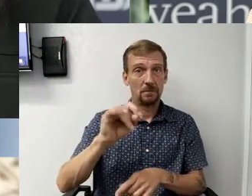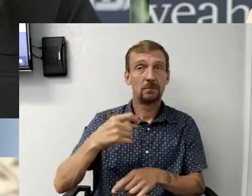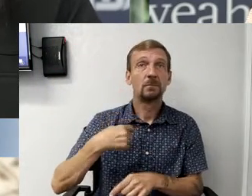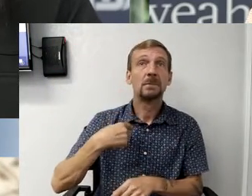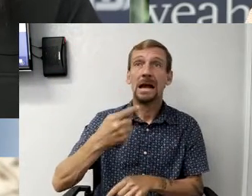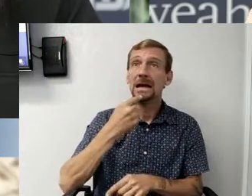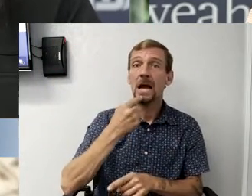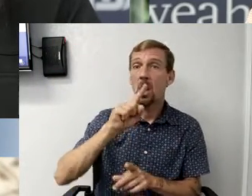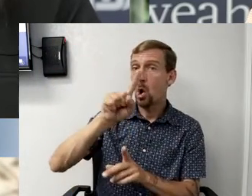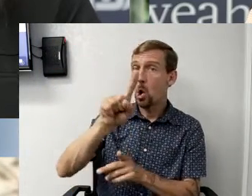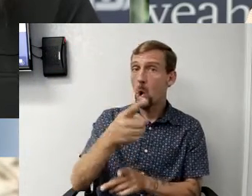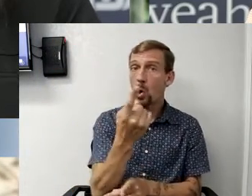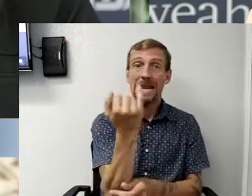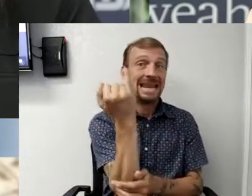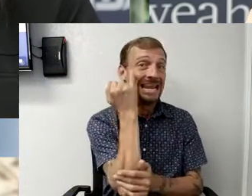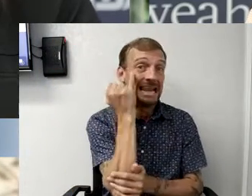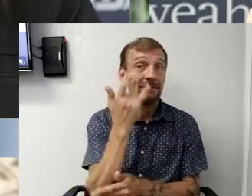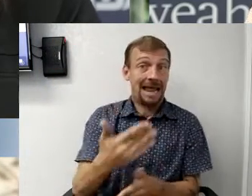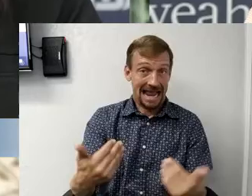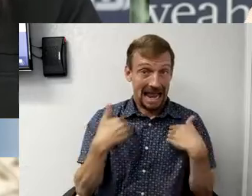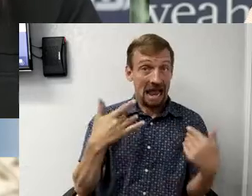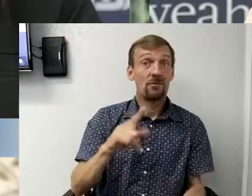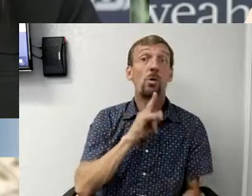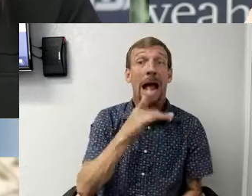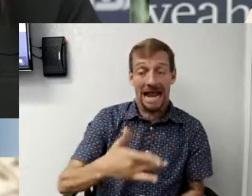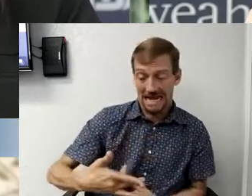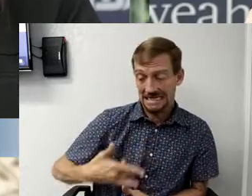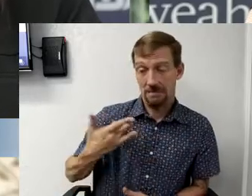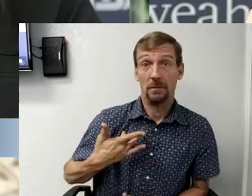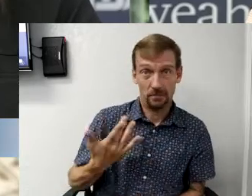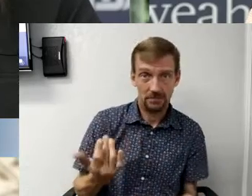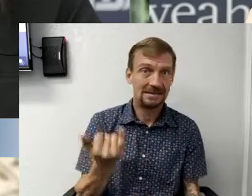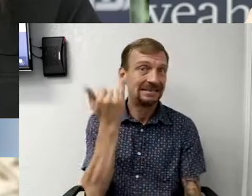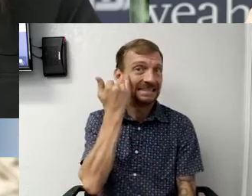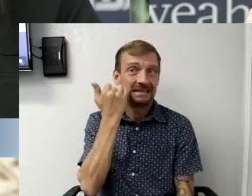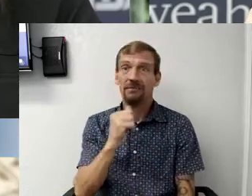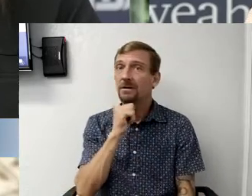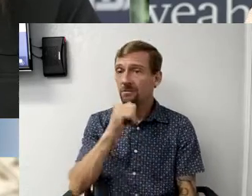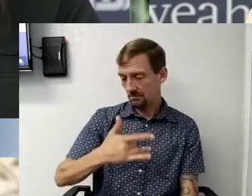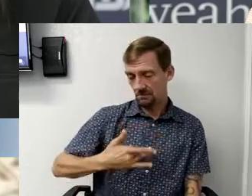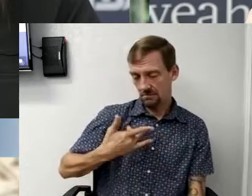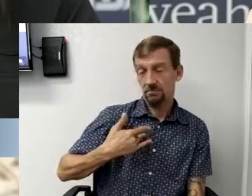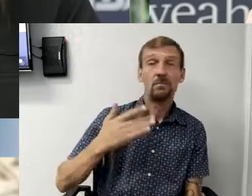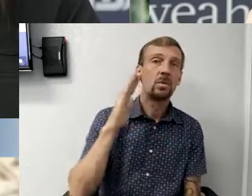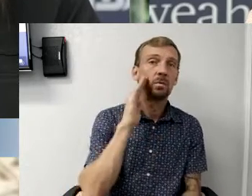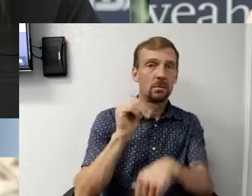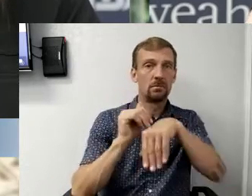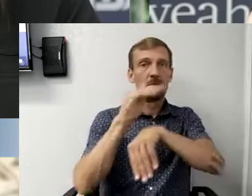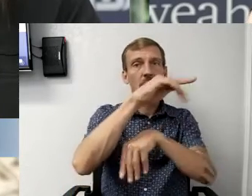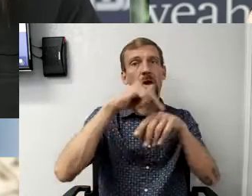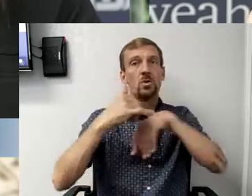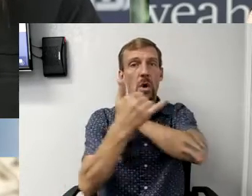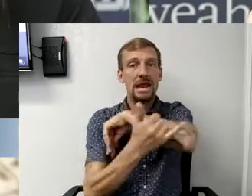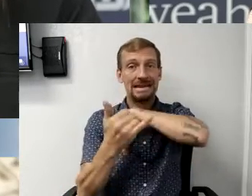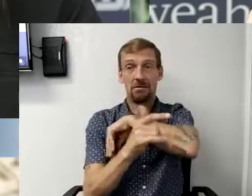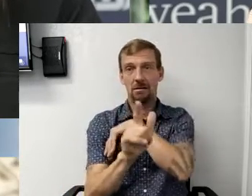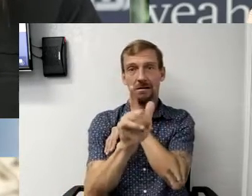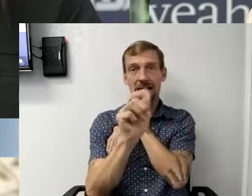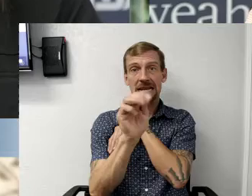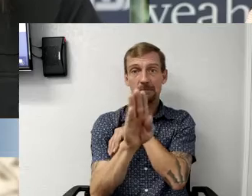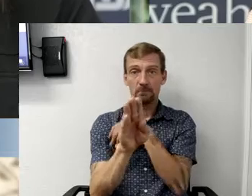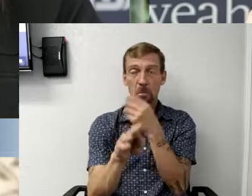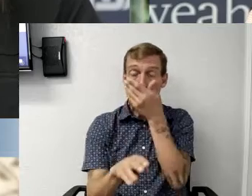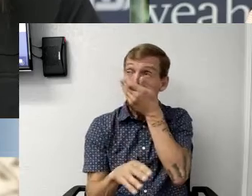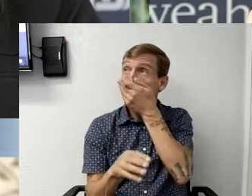are only doing symptomatic. It has to go through a doctor referral. If they are not symptomatic, they will be sent to a county lab. So instead,